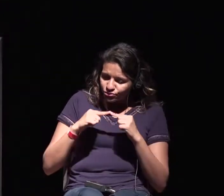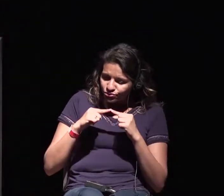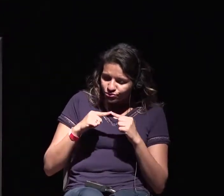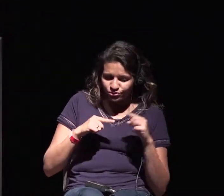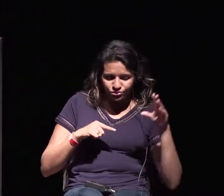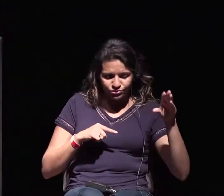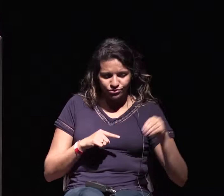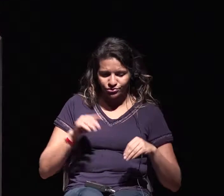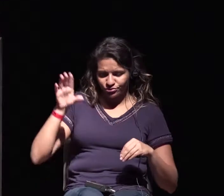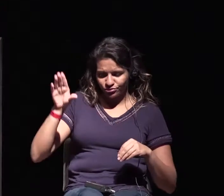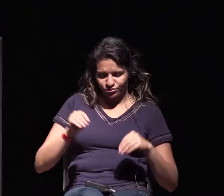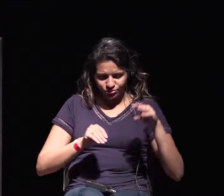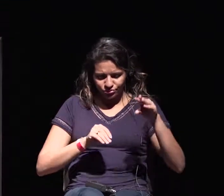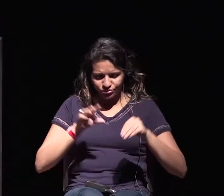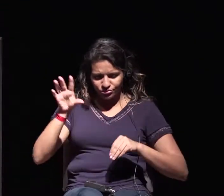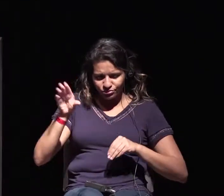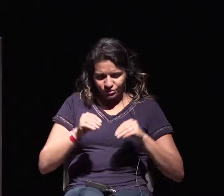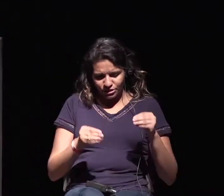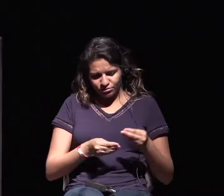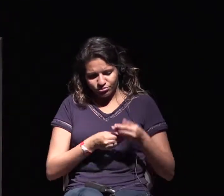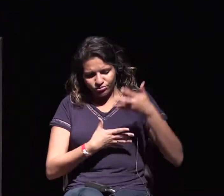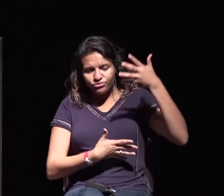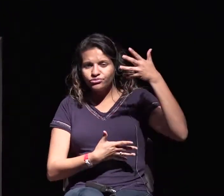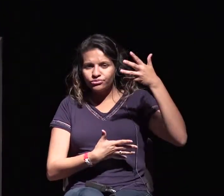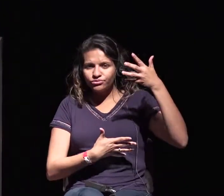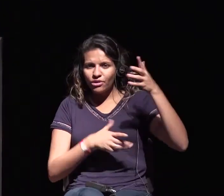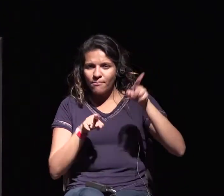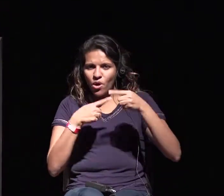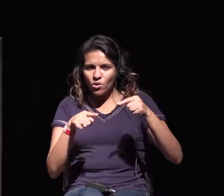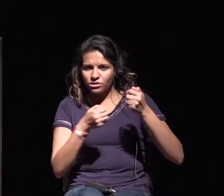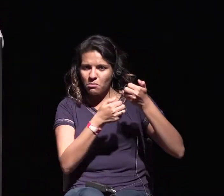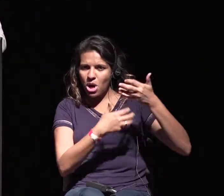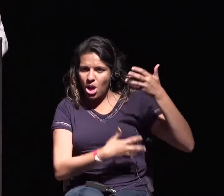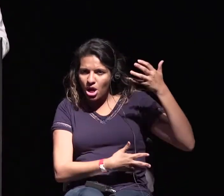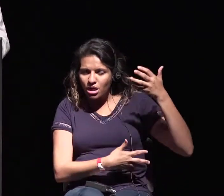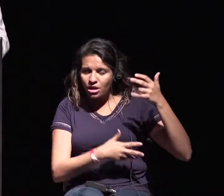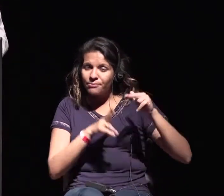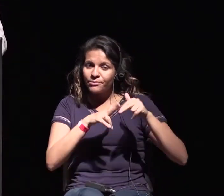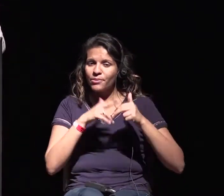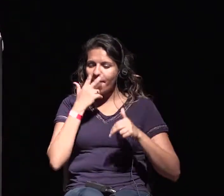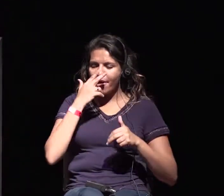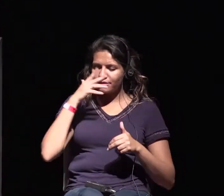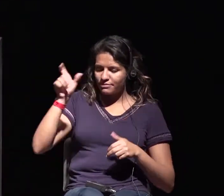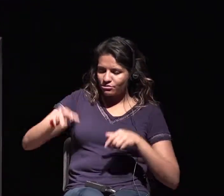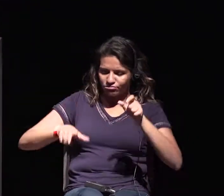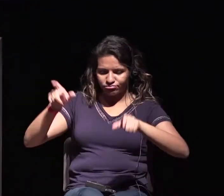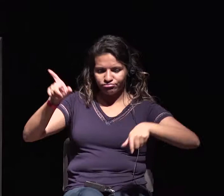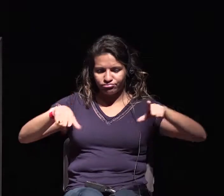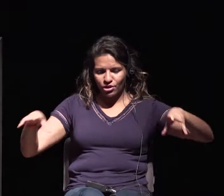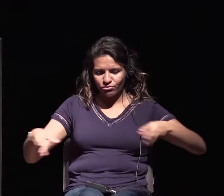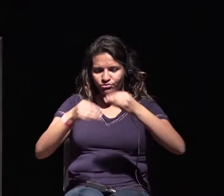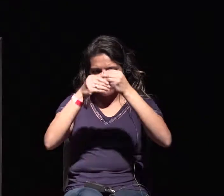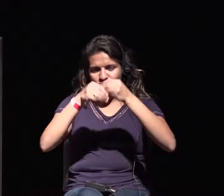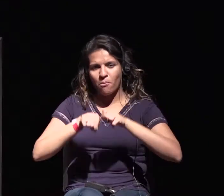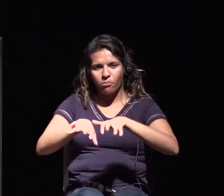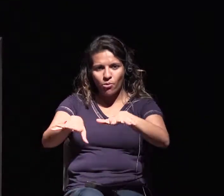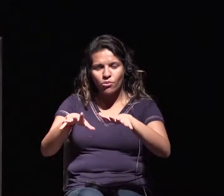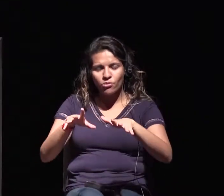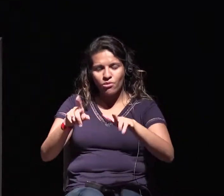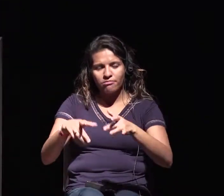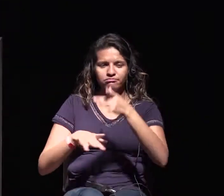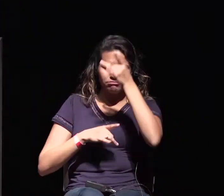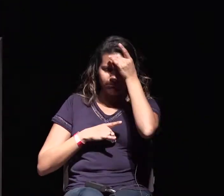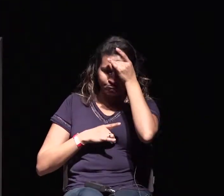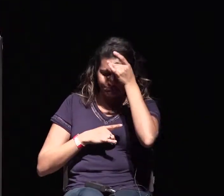dancers. Since its onset in 2007, 3 occurrences have so far happened. Originally at the Kunsthalle St.